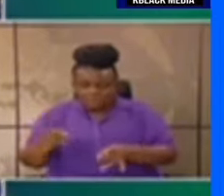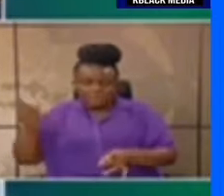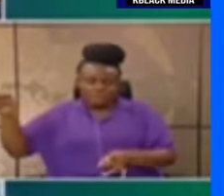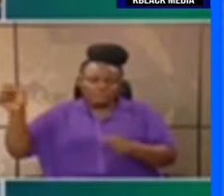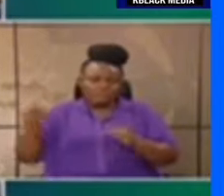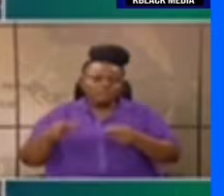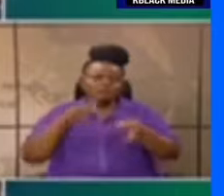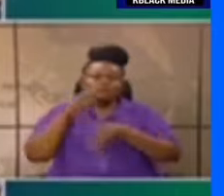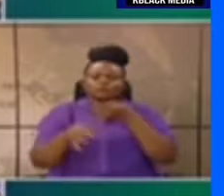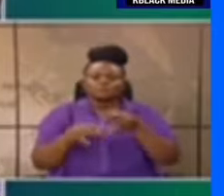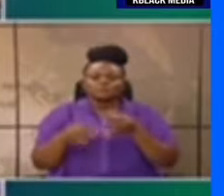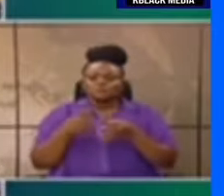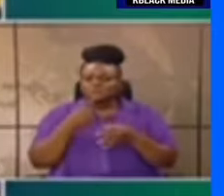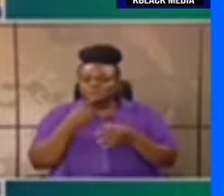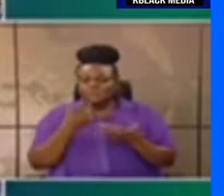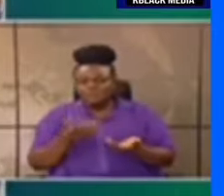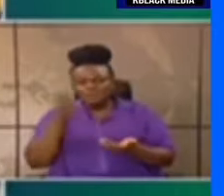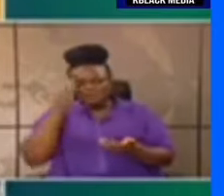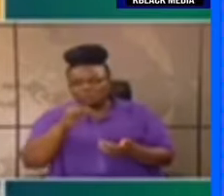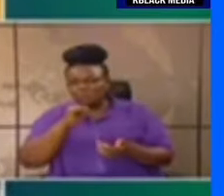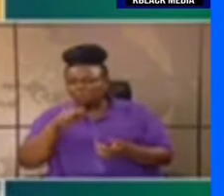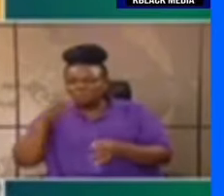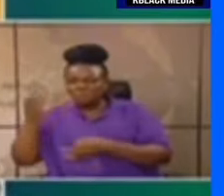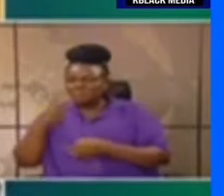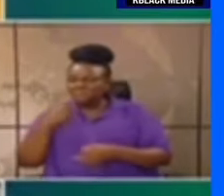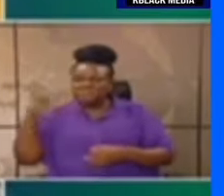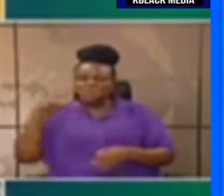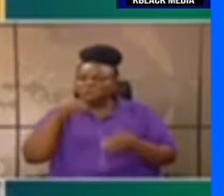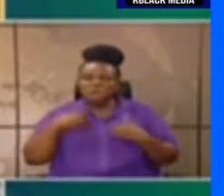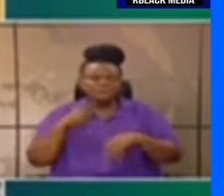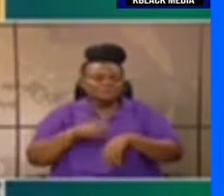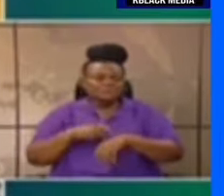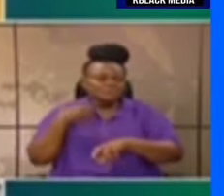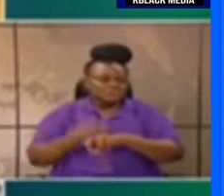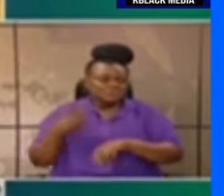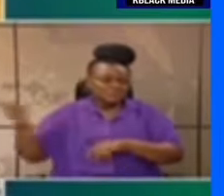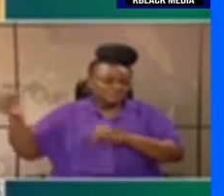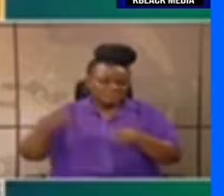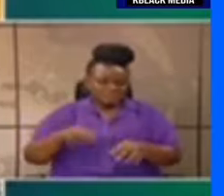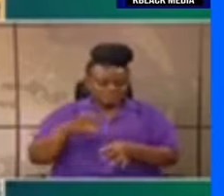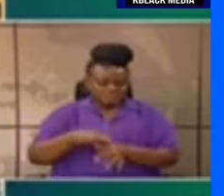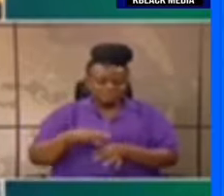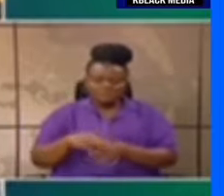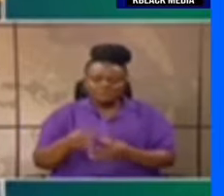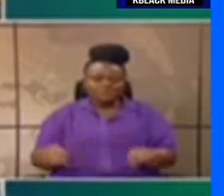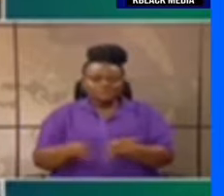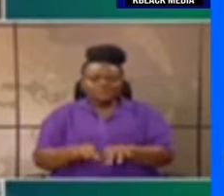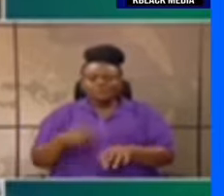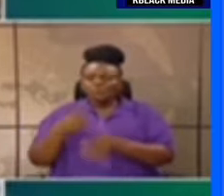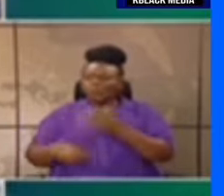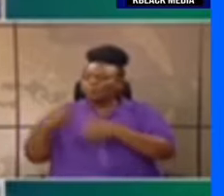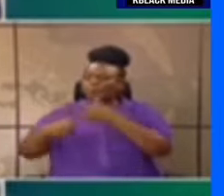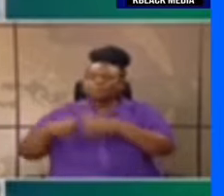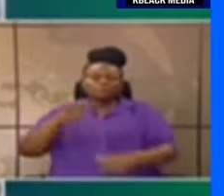I have no question, boss, some of our election one can't channel. Or can send me the Uniana because I don't know, I won't be happy today. About to run out a Unia. But don't take the